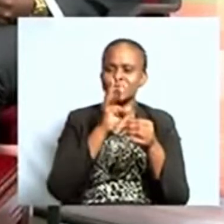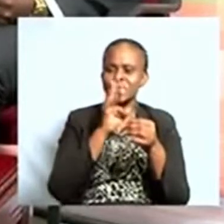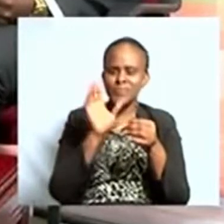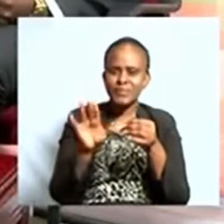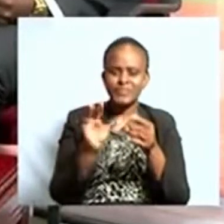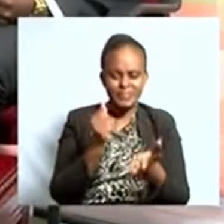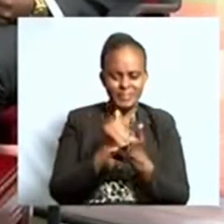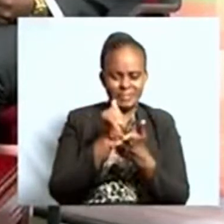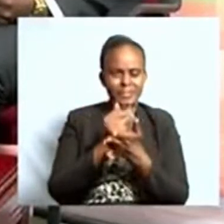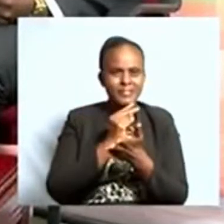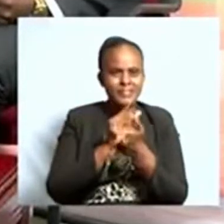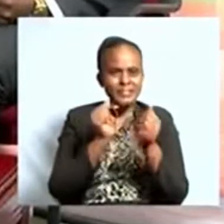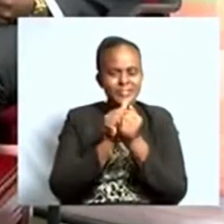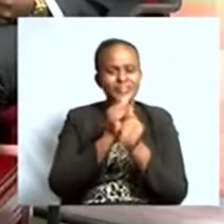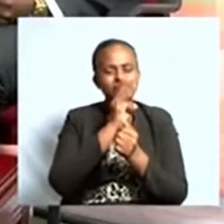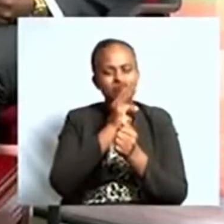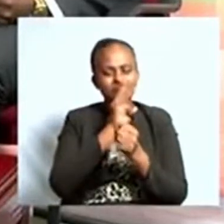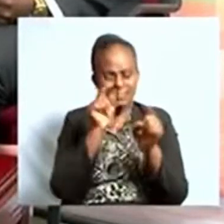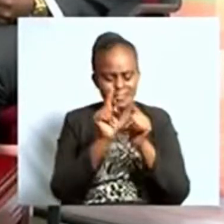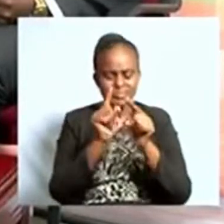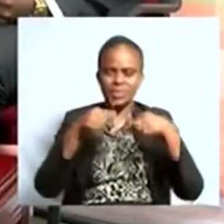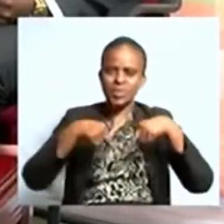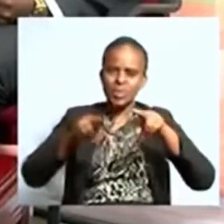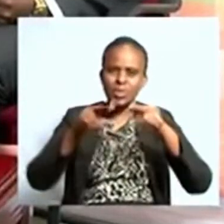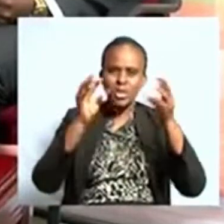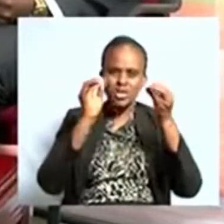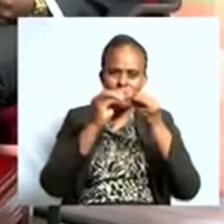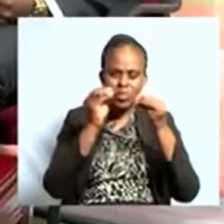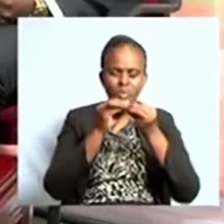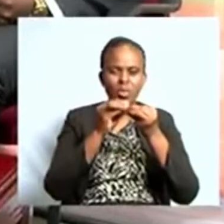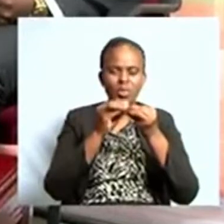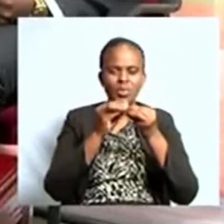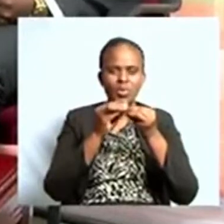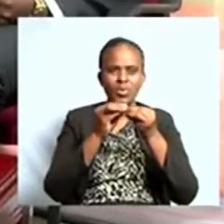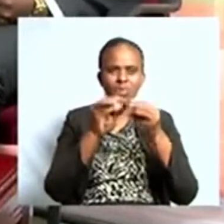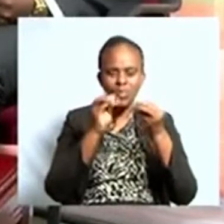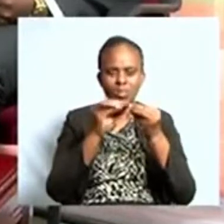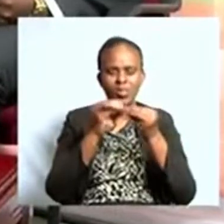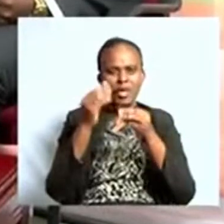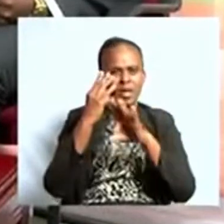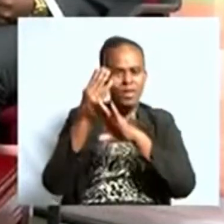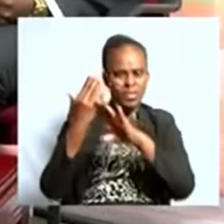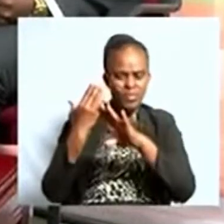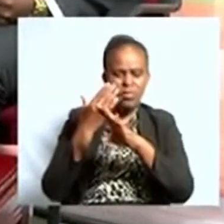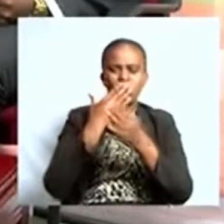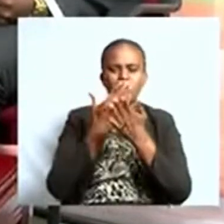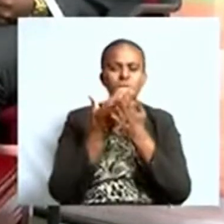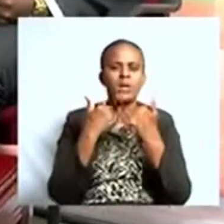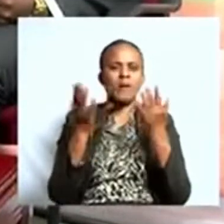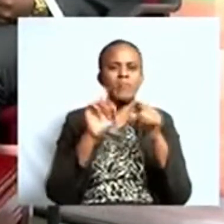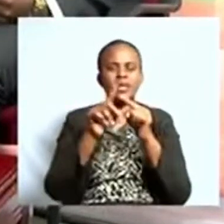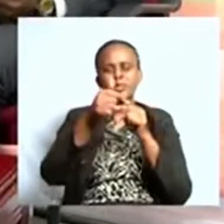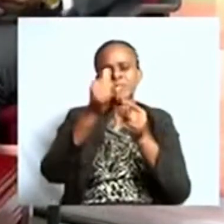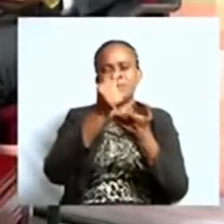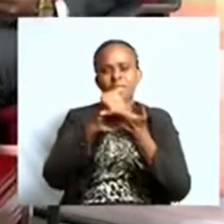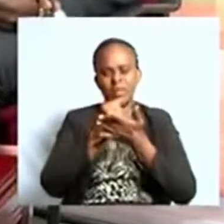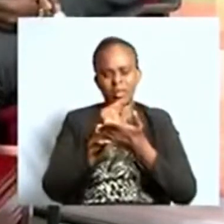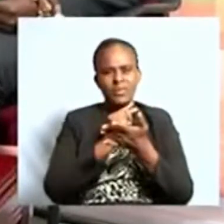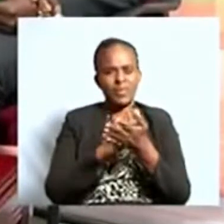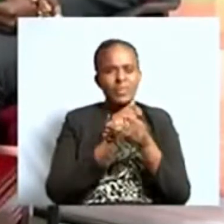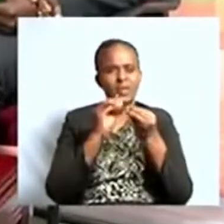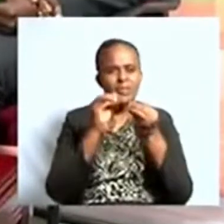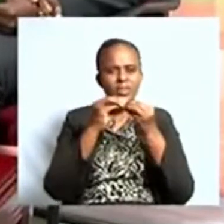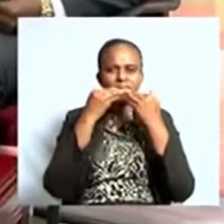kutandizira manzi kutandizira kuli marodi yantuona yani sanze bwino mutandizira kwambiri